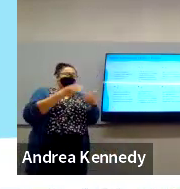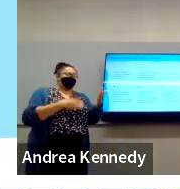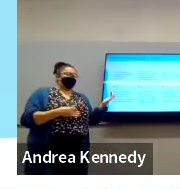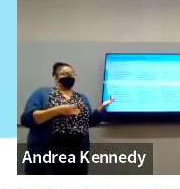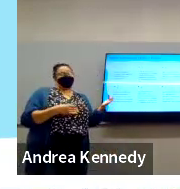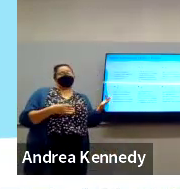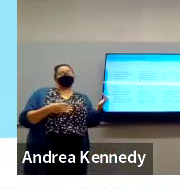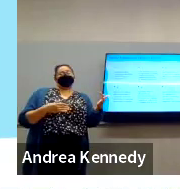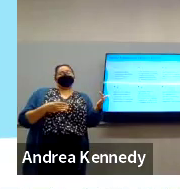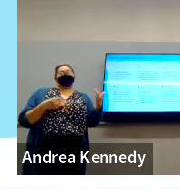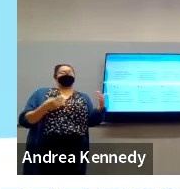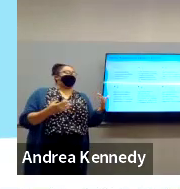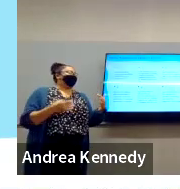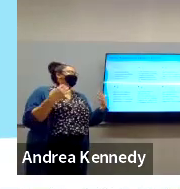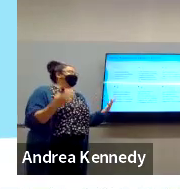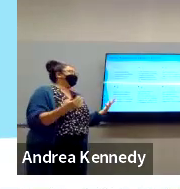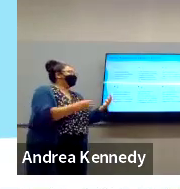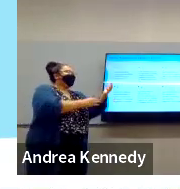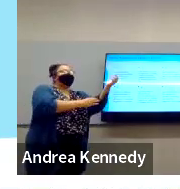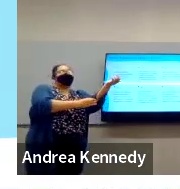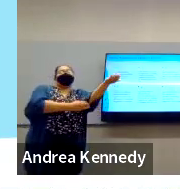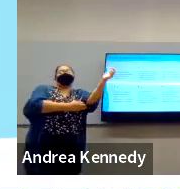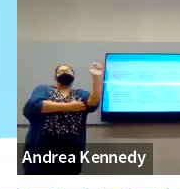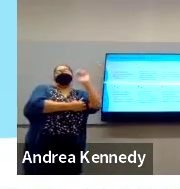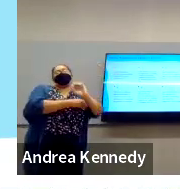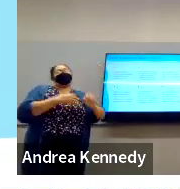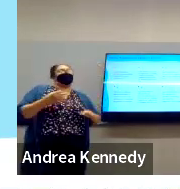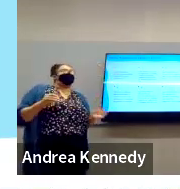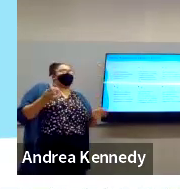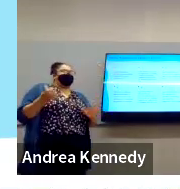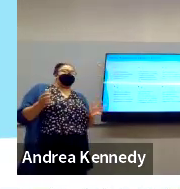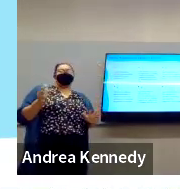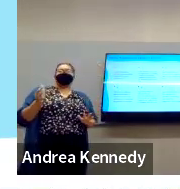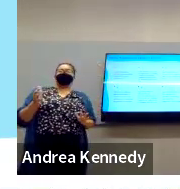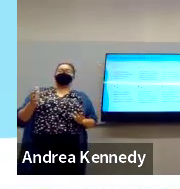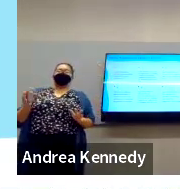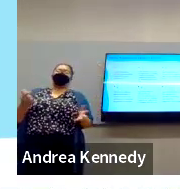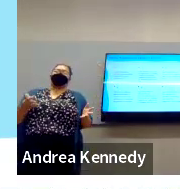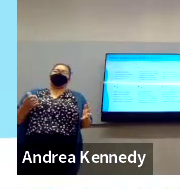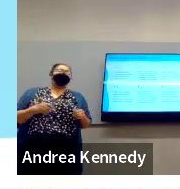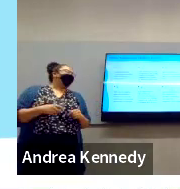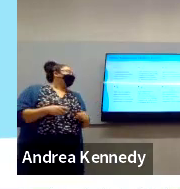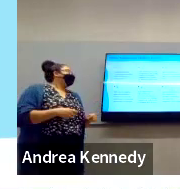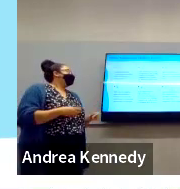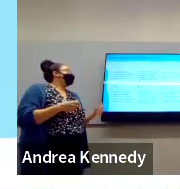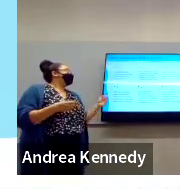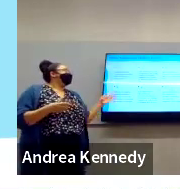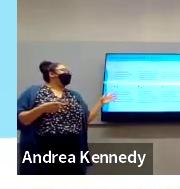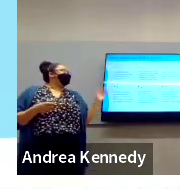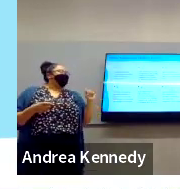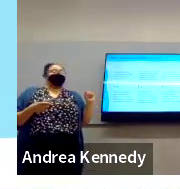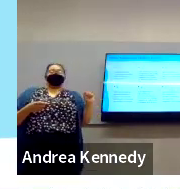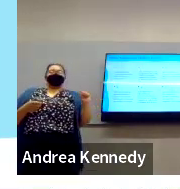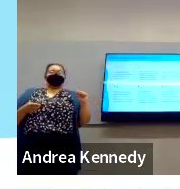look at the information that was submitted for your unit, and if you think maybe something might be off, you